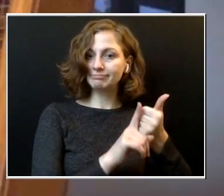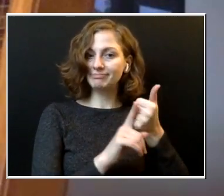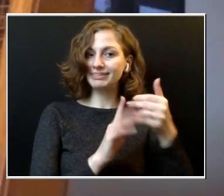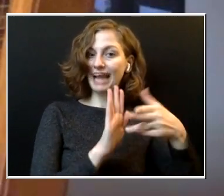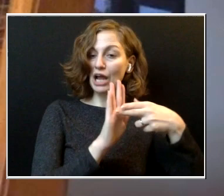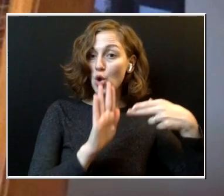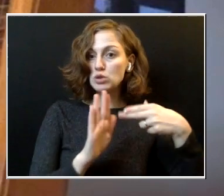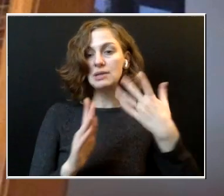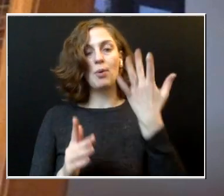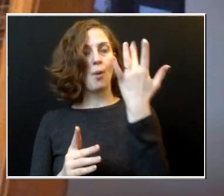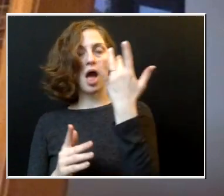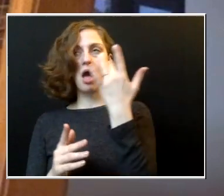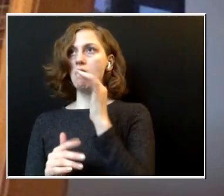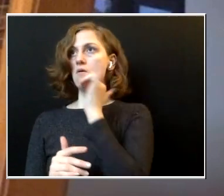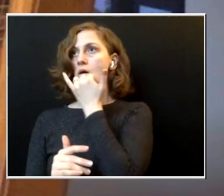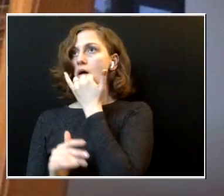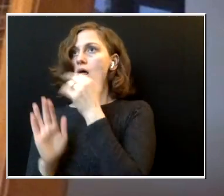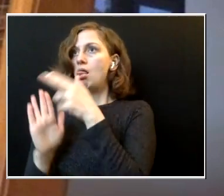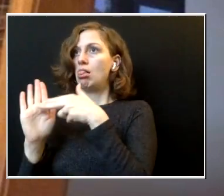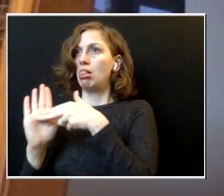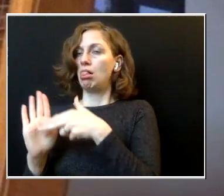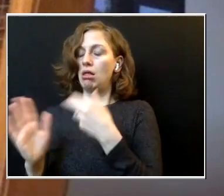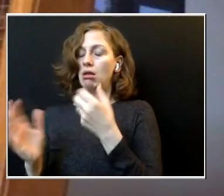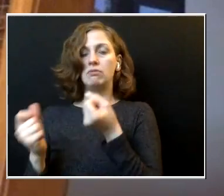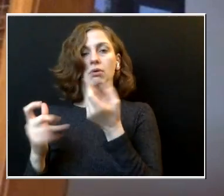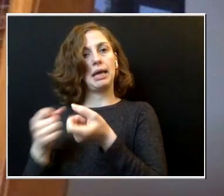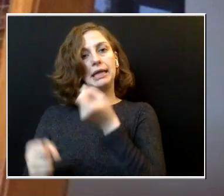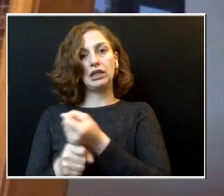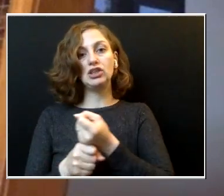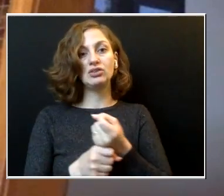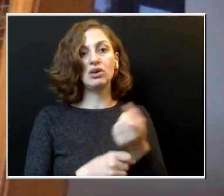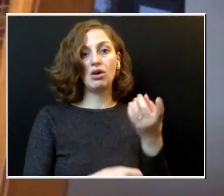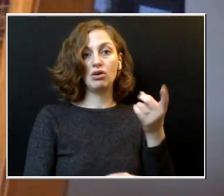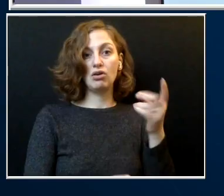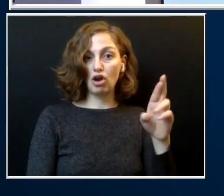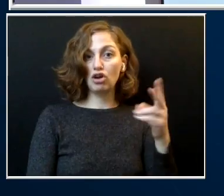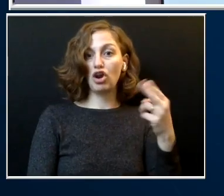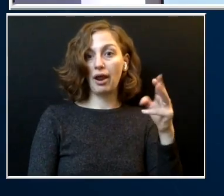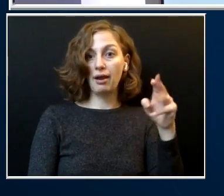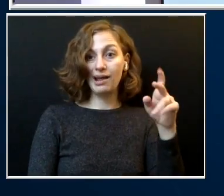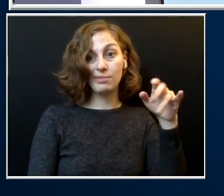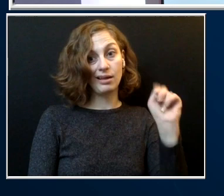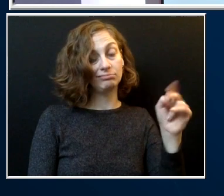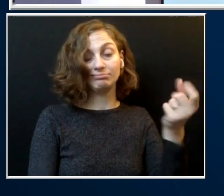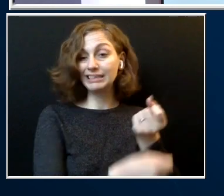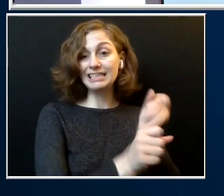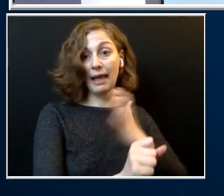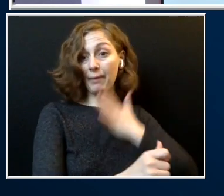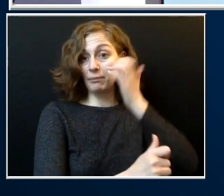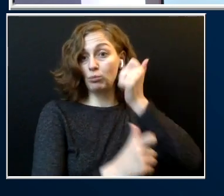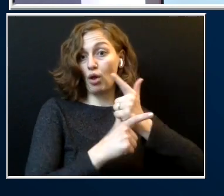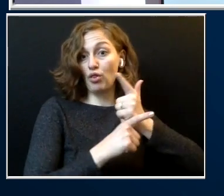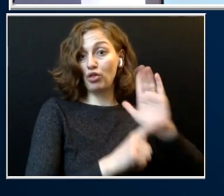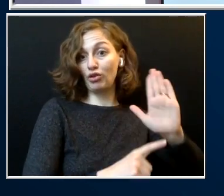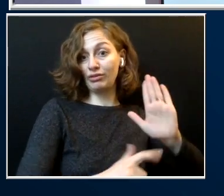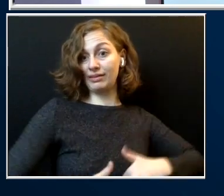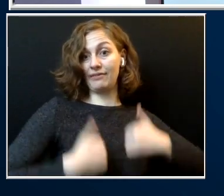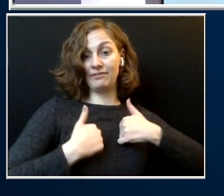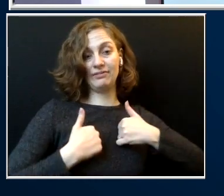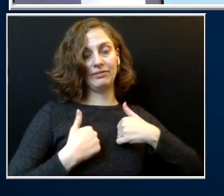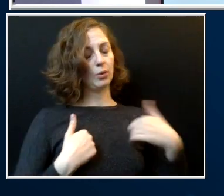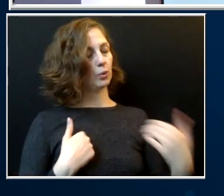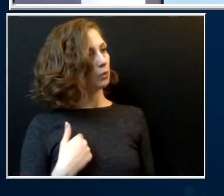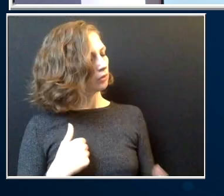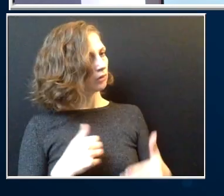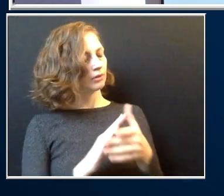years. And Dr. Hamlin, I feel, is who saved his life. Yeah, that's an awesome one. Congratulations. Yeah. That's a